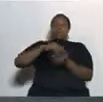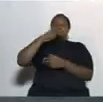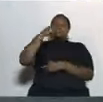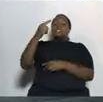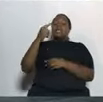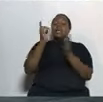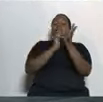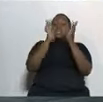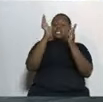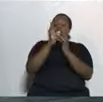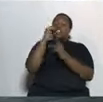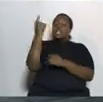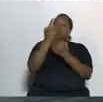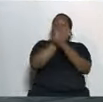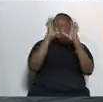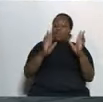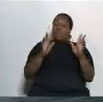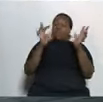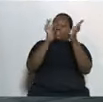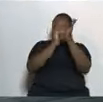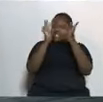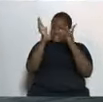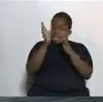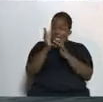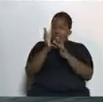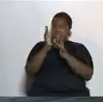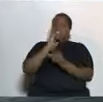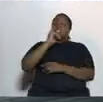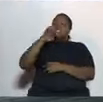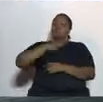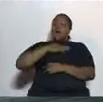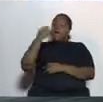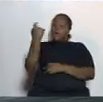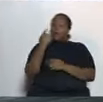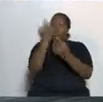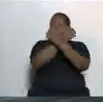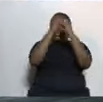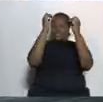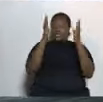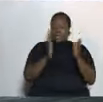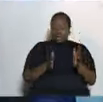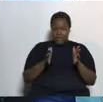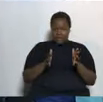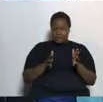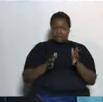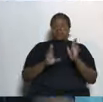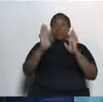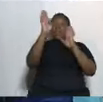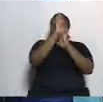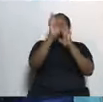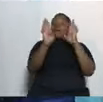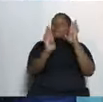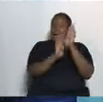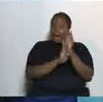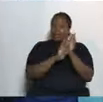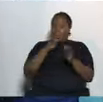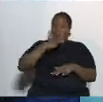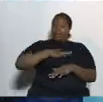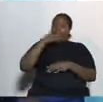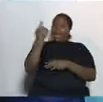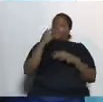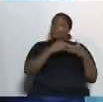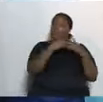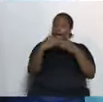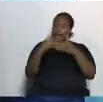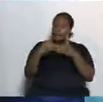Jesus is my only Savior. Saying it together. Jesus is my only Savior. The Bible is my only